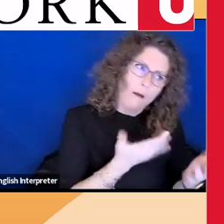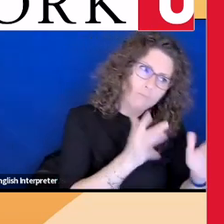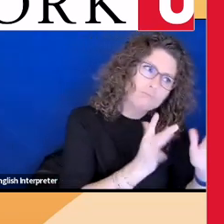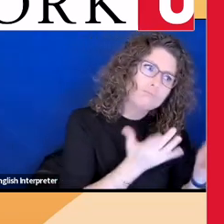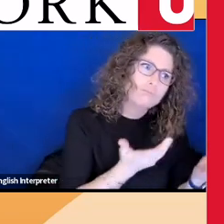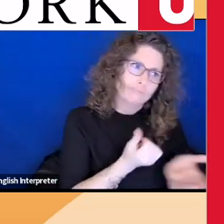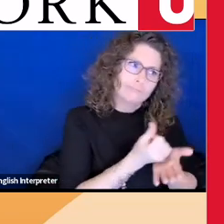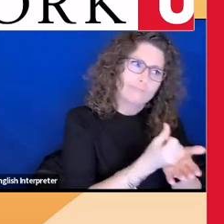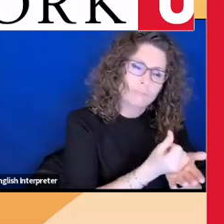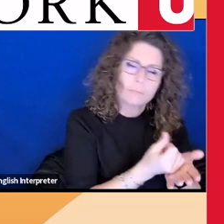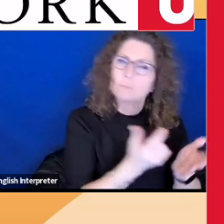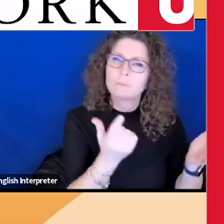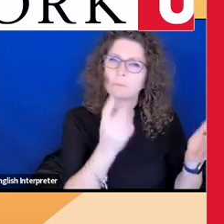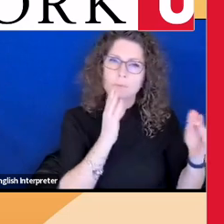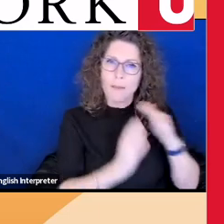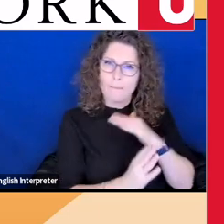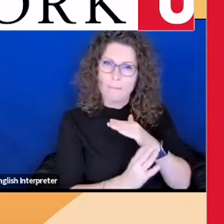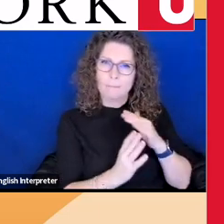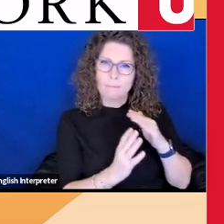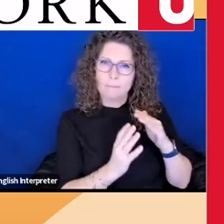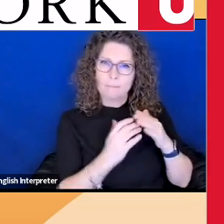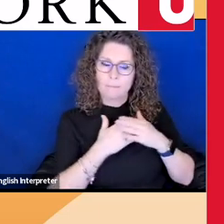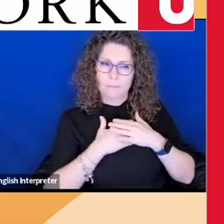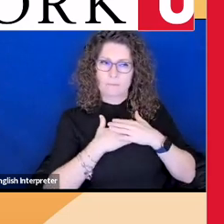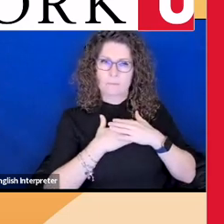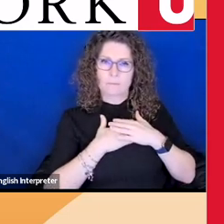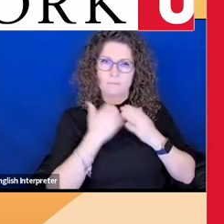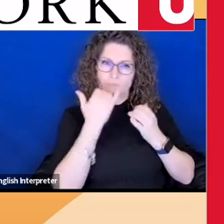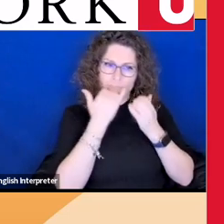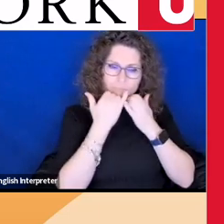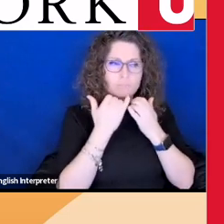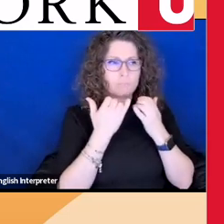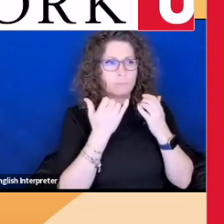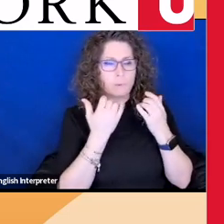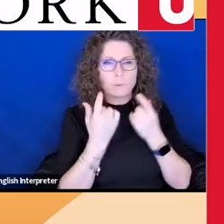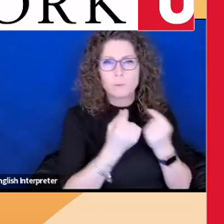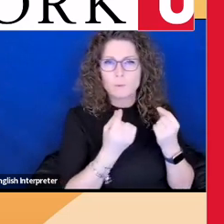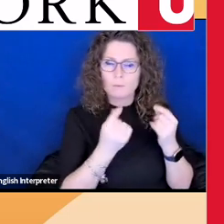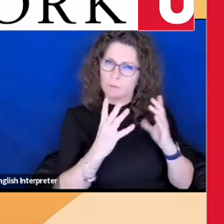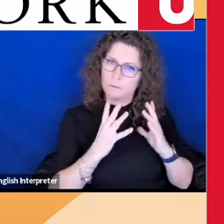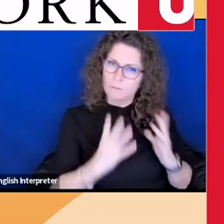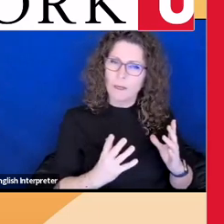It manifests through imperfection, a vulnerability to be exposed and to be